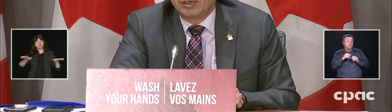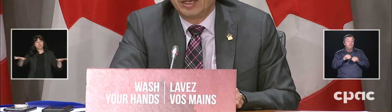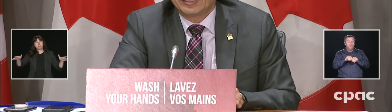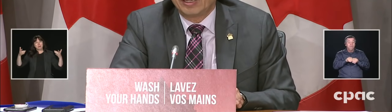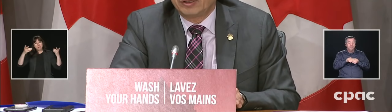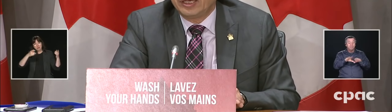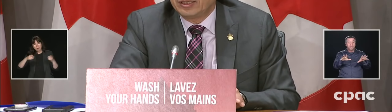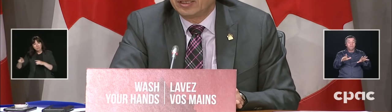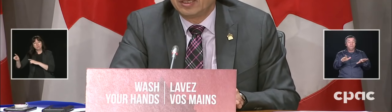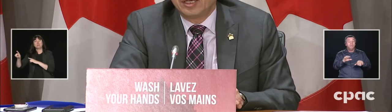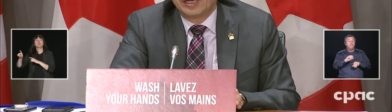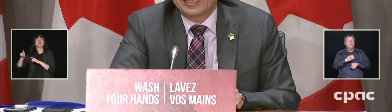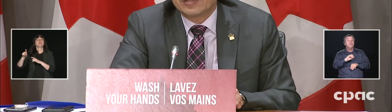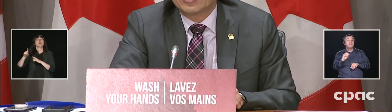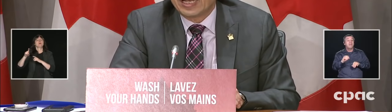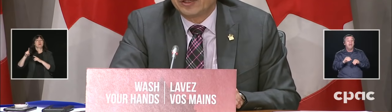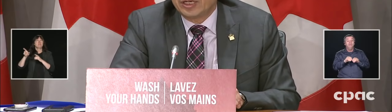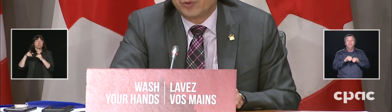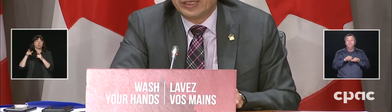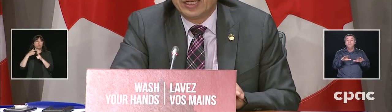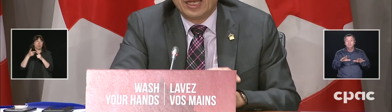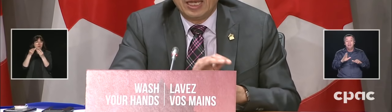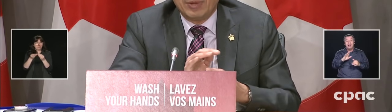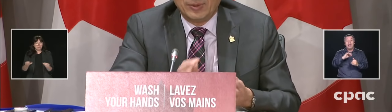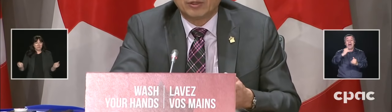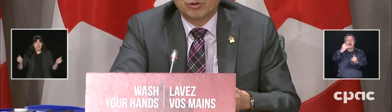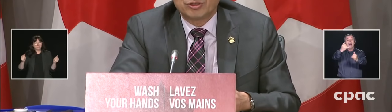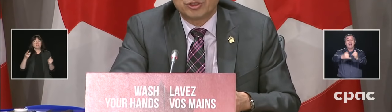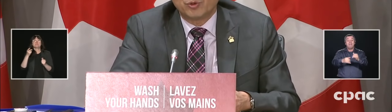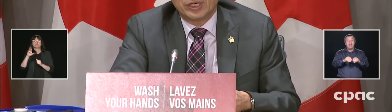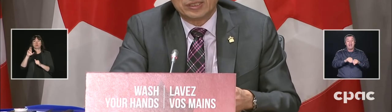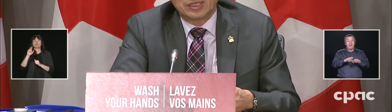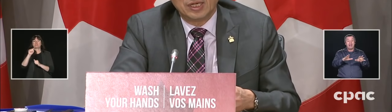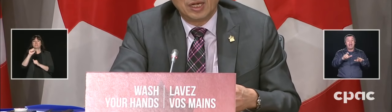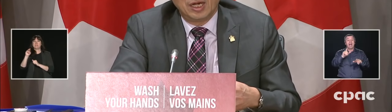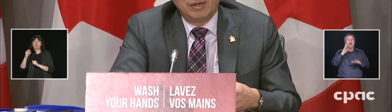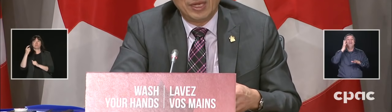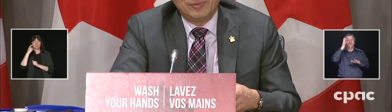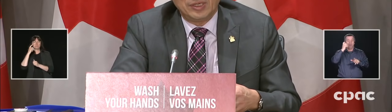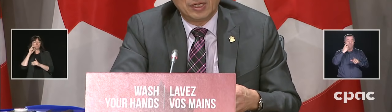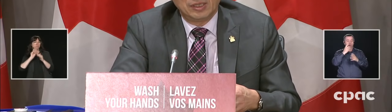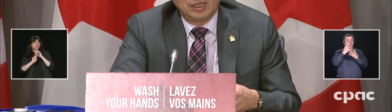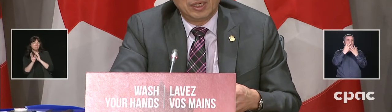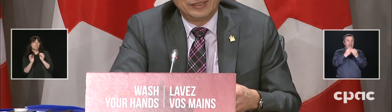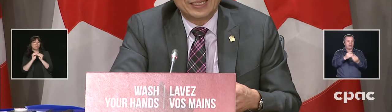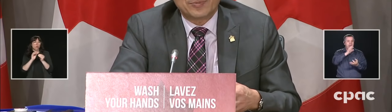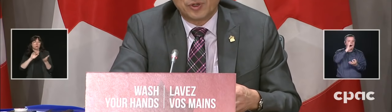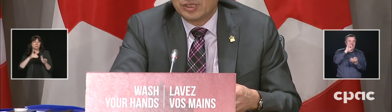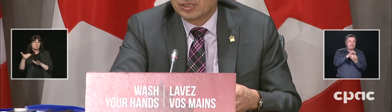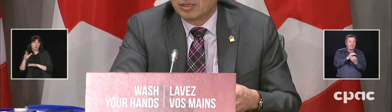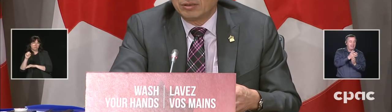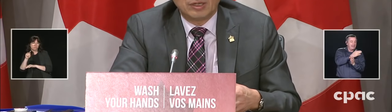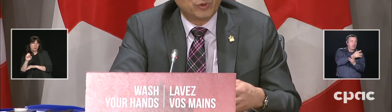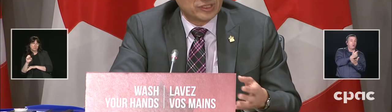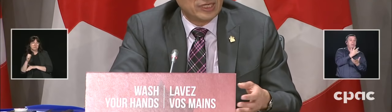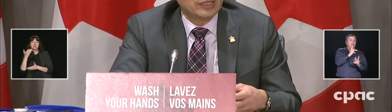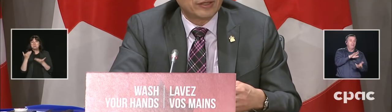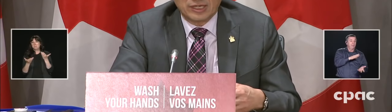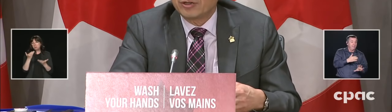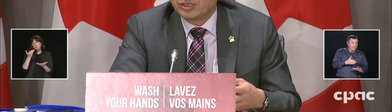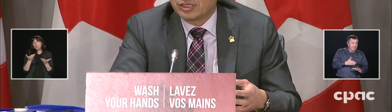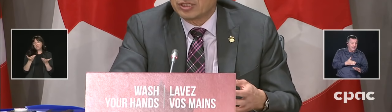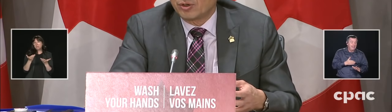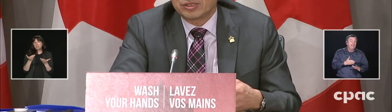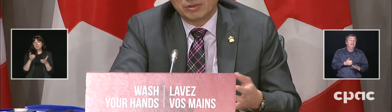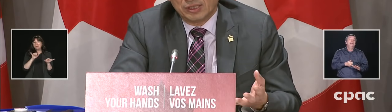accurately calculate a case fatality rate, it may be closer to what maybe the experience that we're seeing in